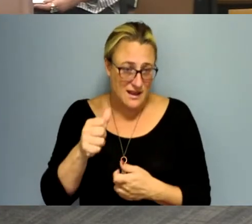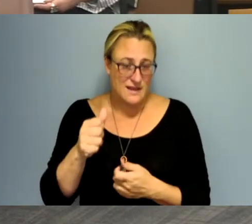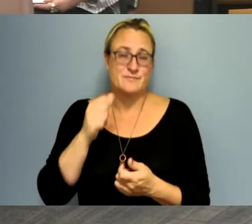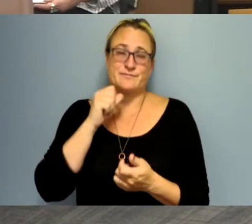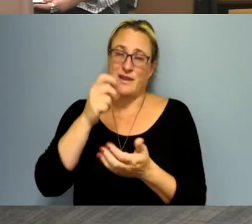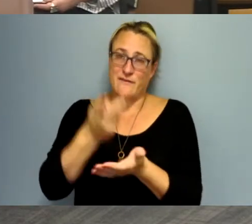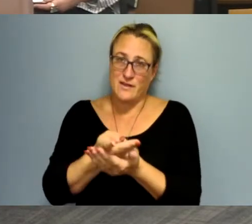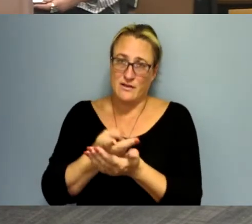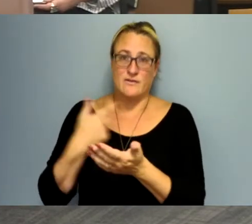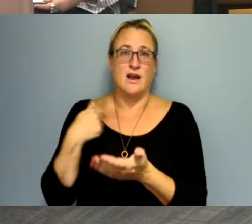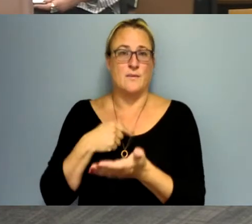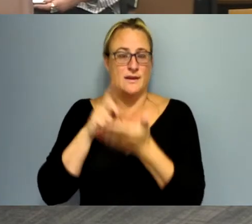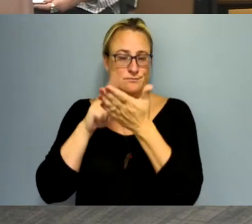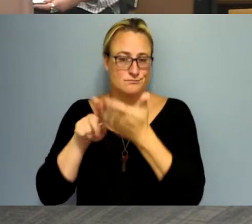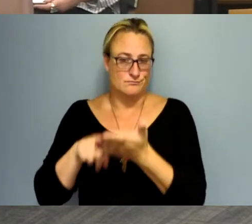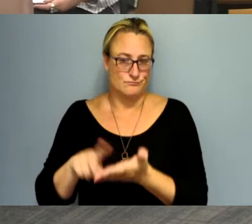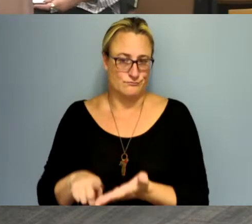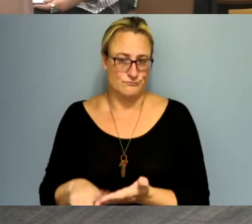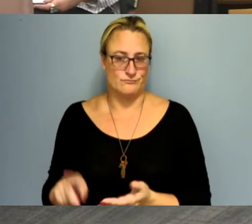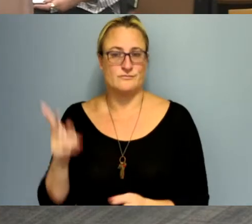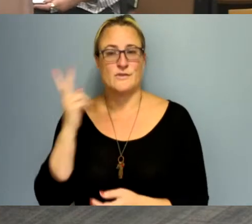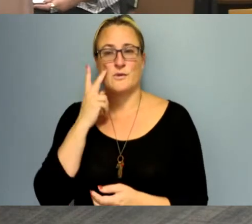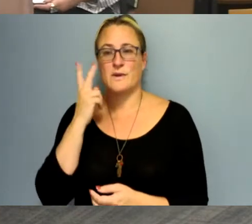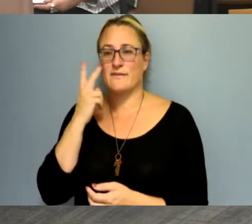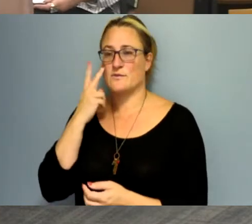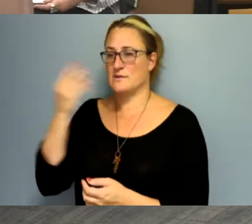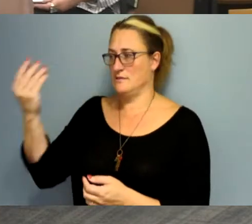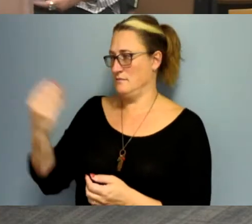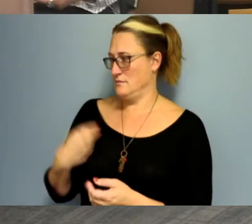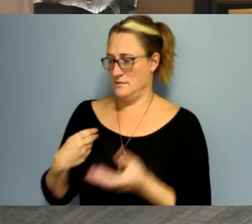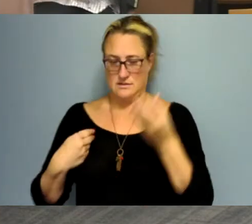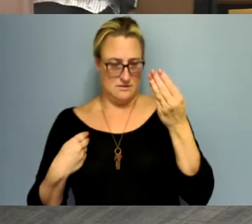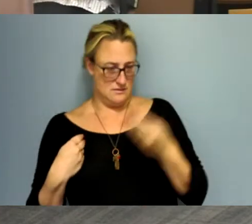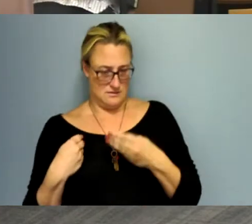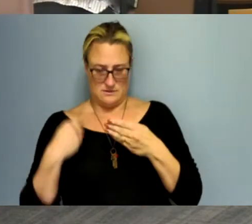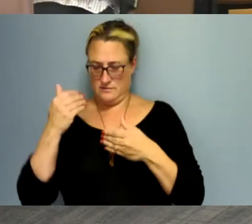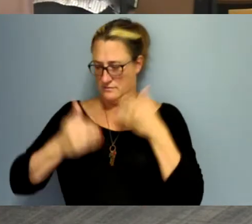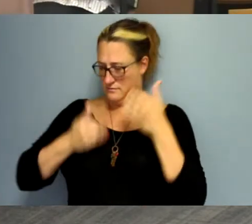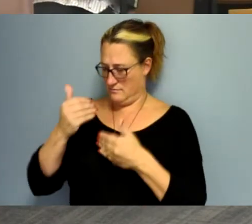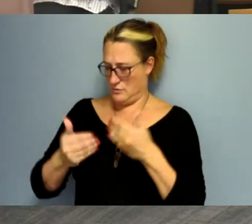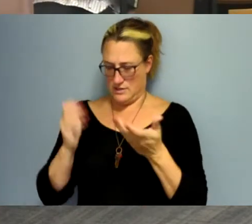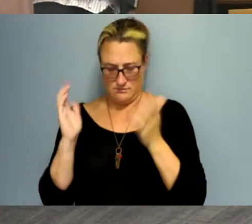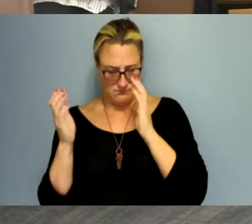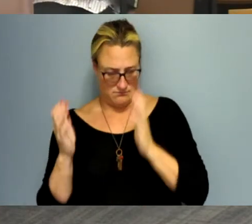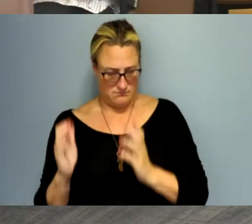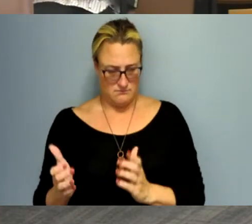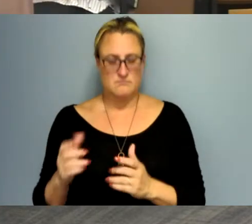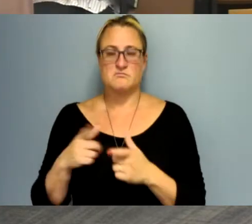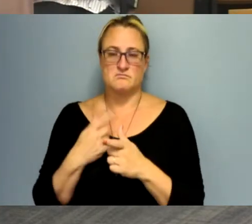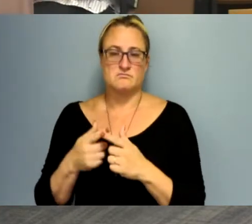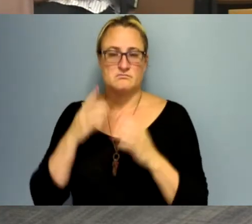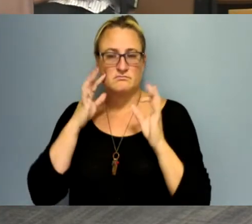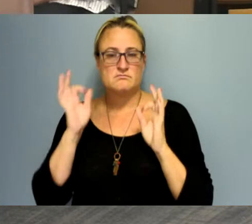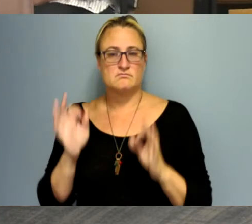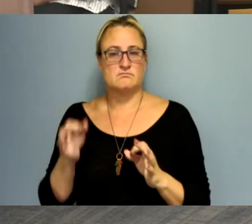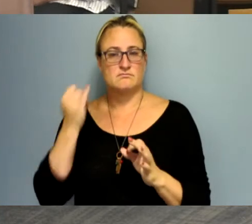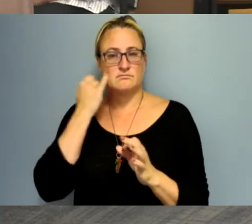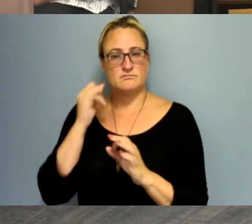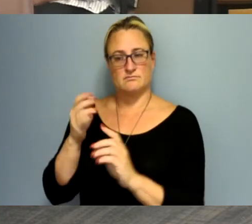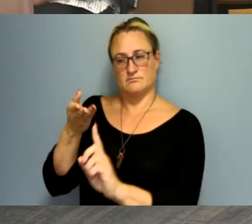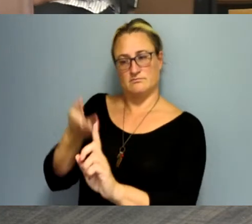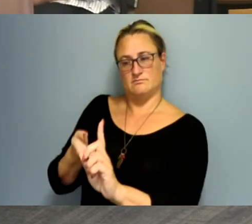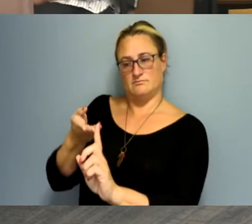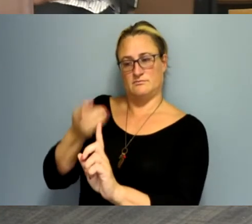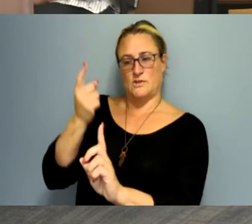IDs they've provided to us in the past, what's been processed, what's been verified, and be able to make sure that it is the right